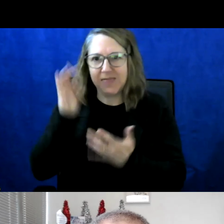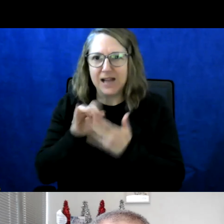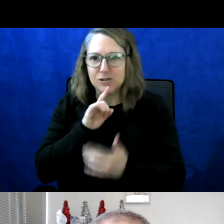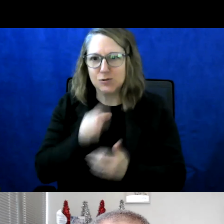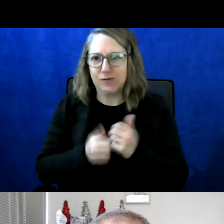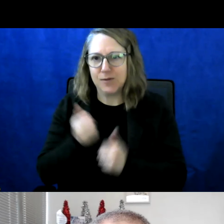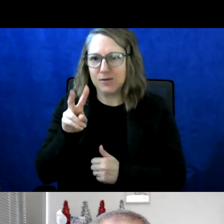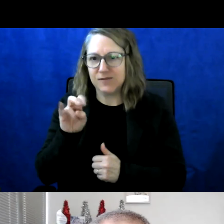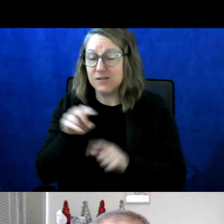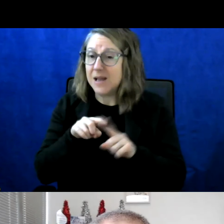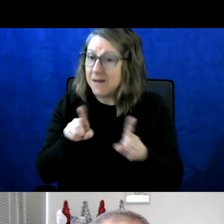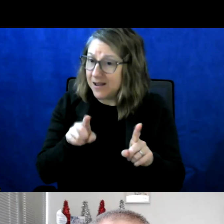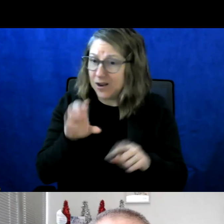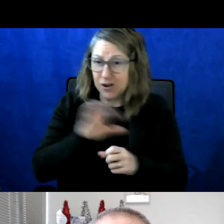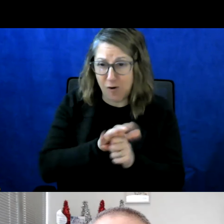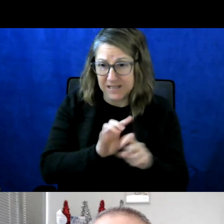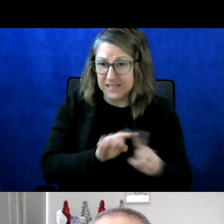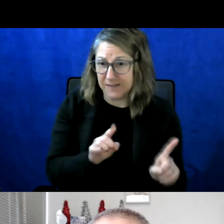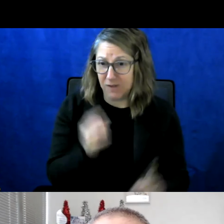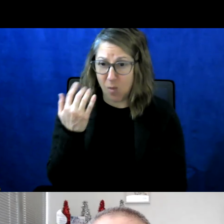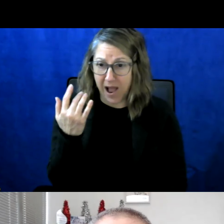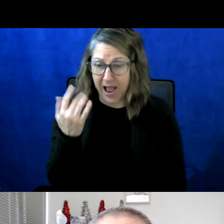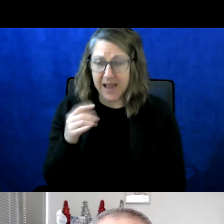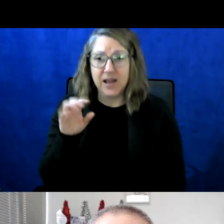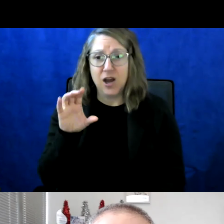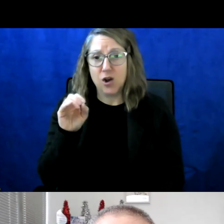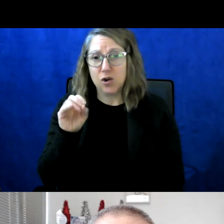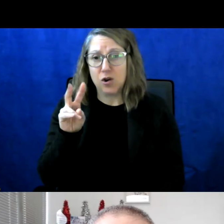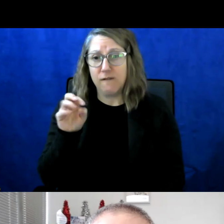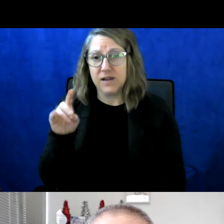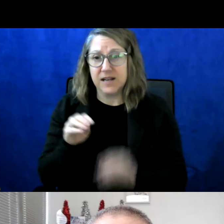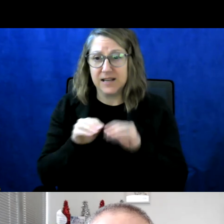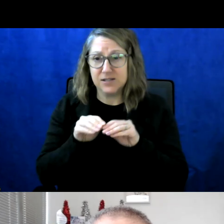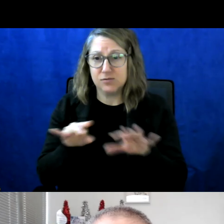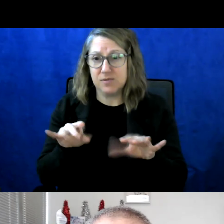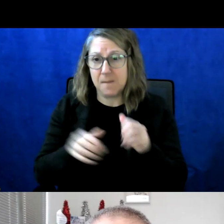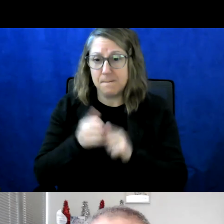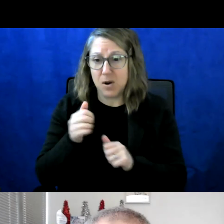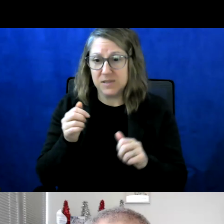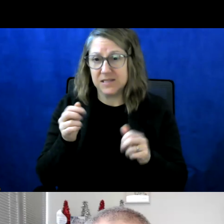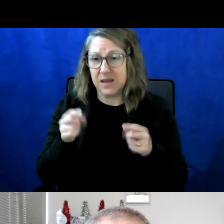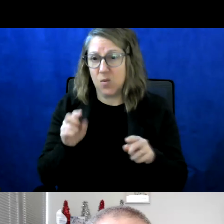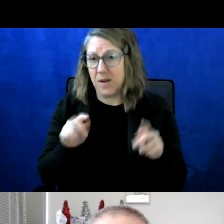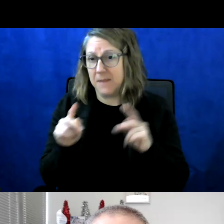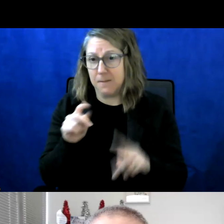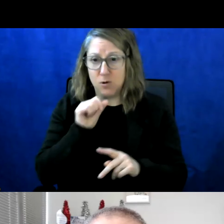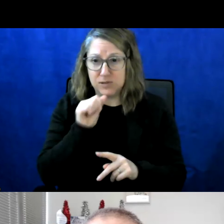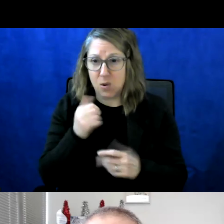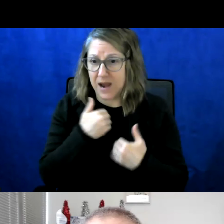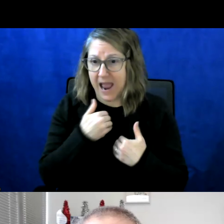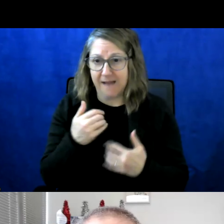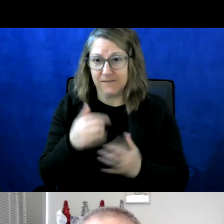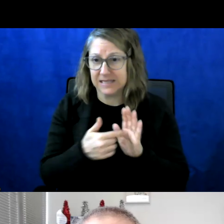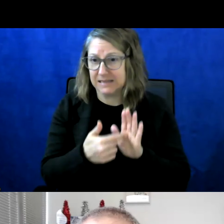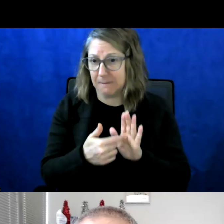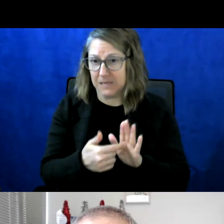not true for COVID. Why is that? Because COVID is transmitted primarily when people are asymptomatic. So